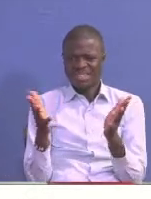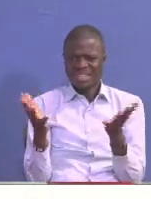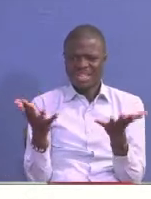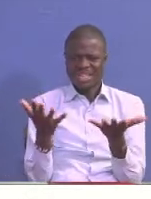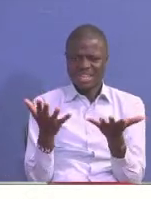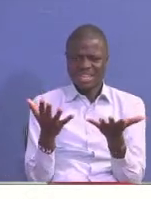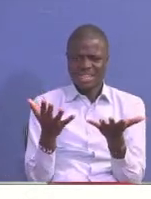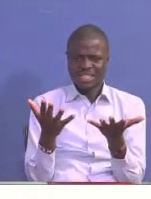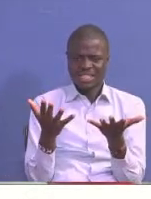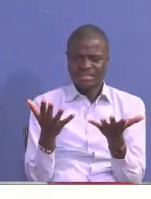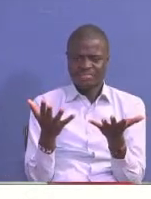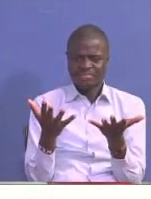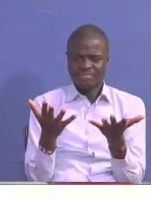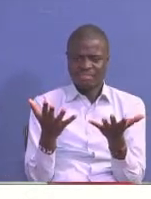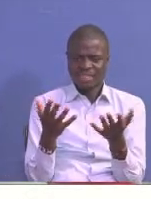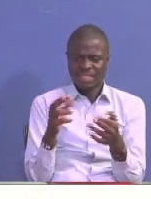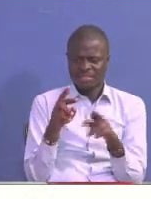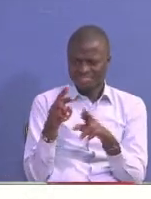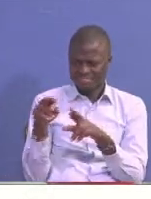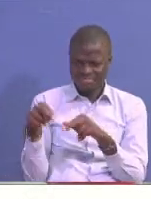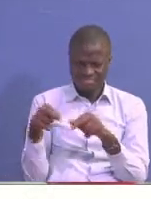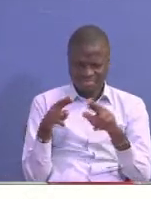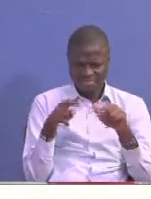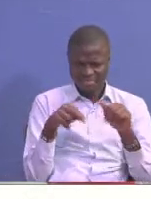it's more encourage, research?